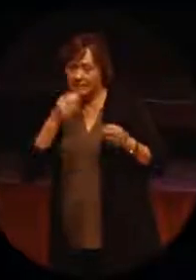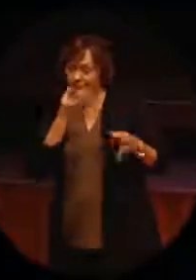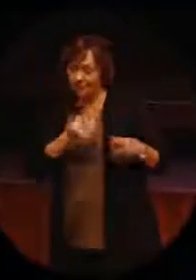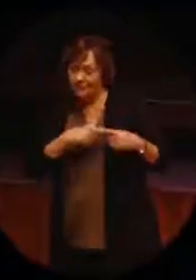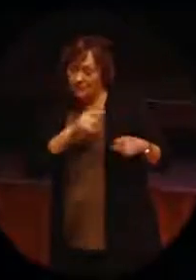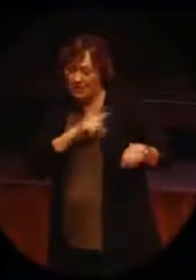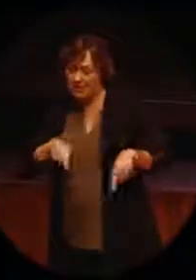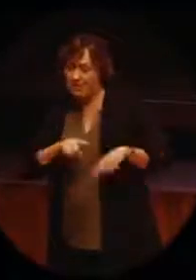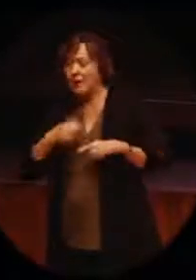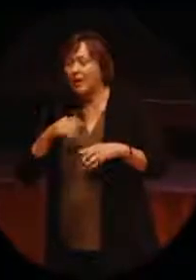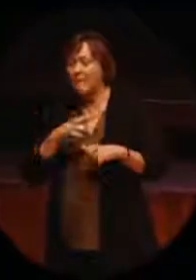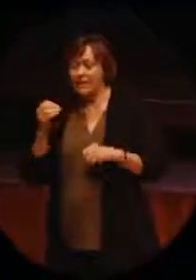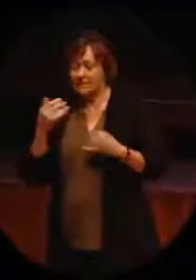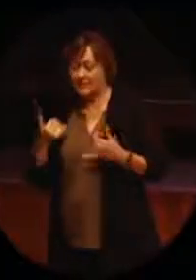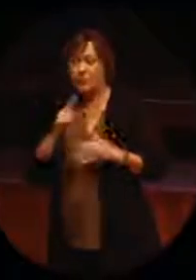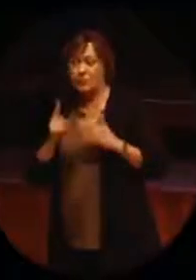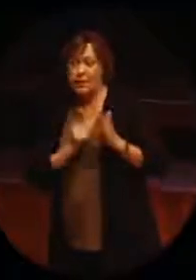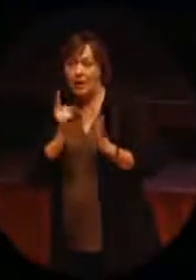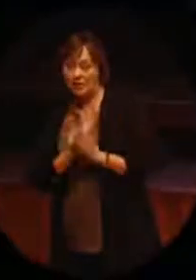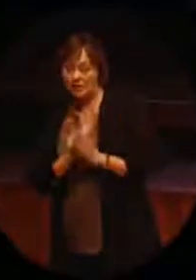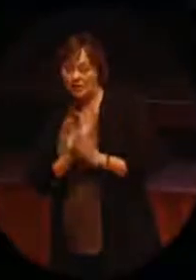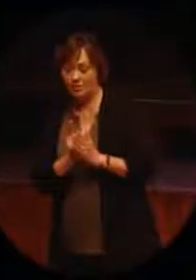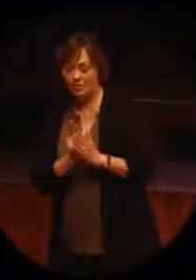Can't tell you when I'm getting back, but I'm leaving in an hour.